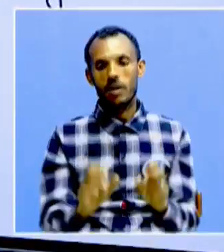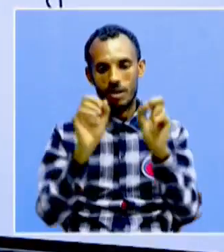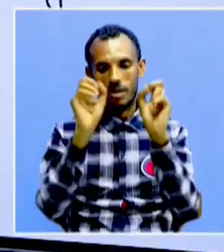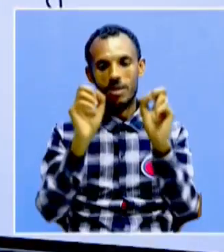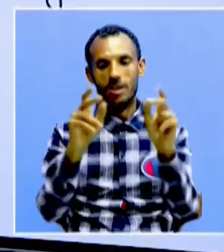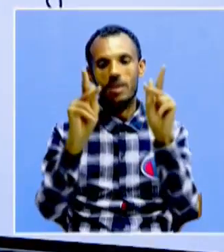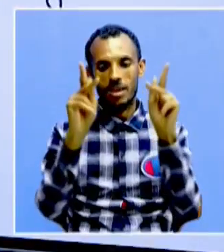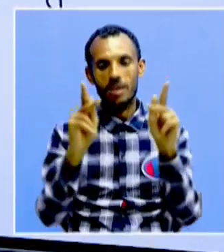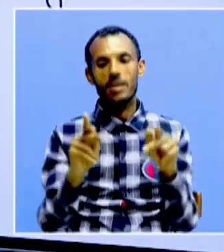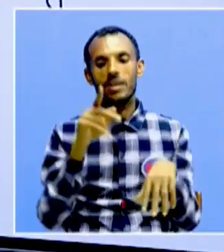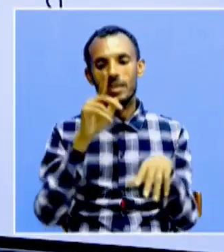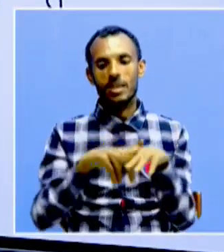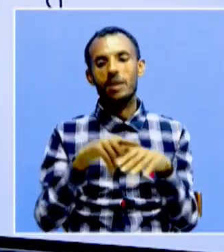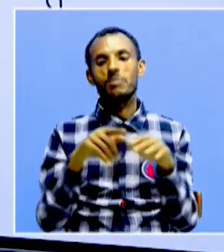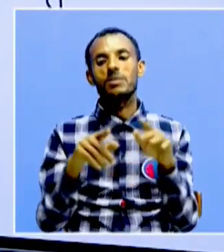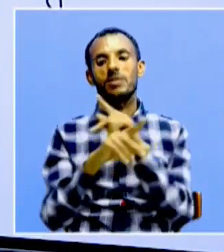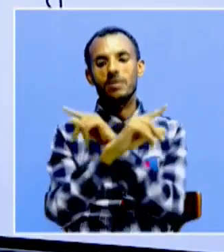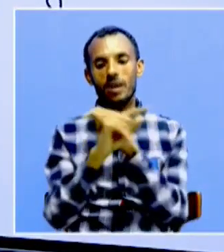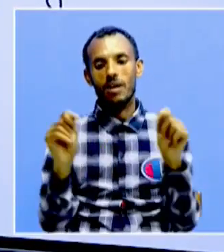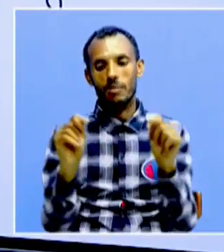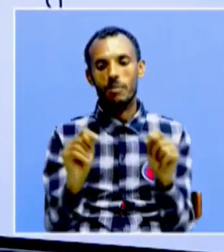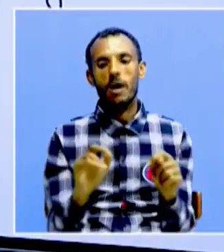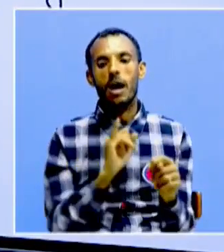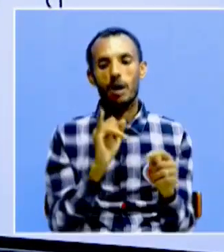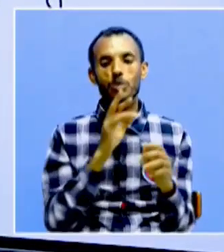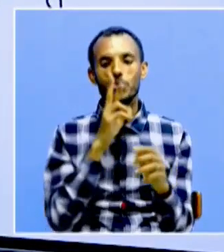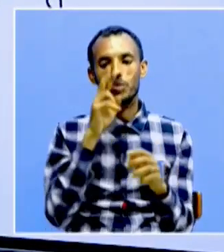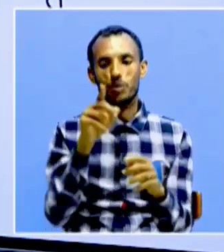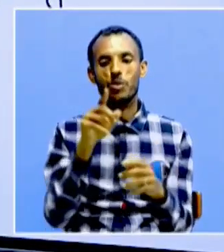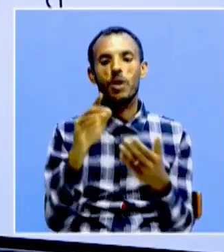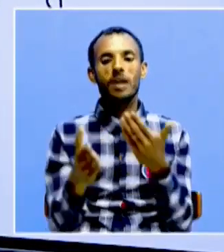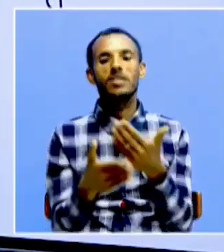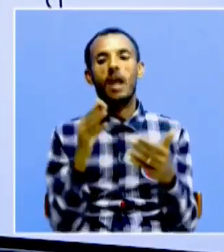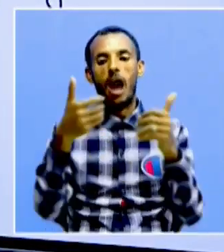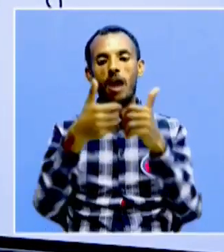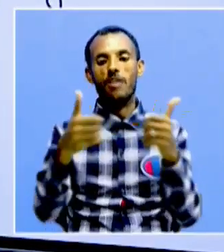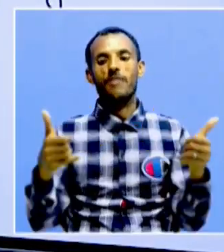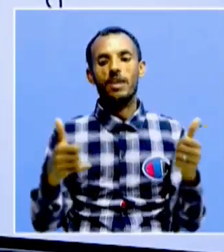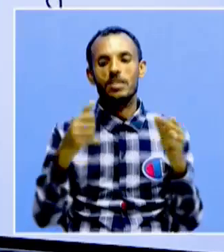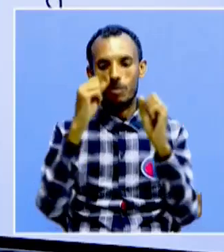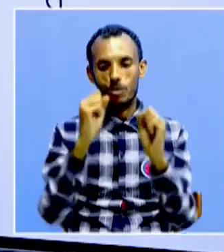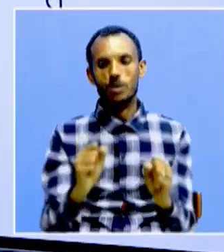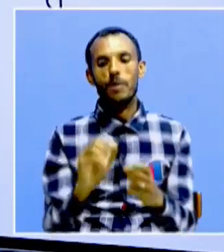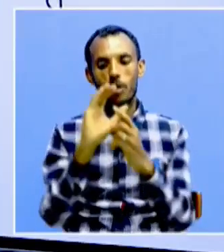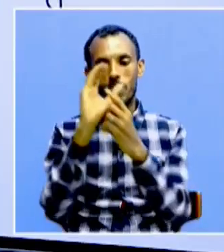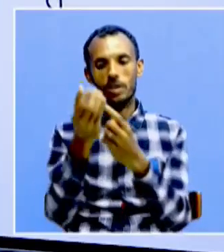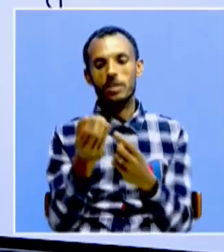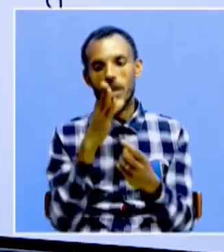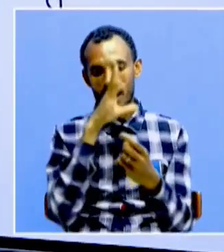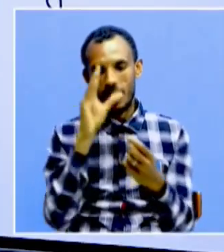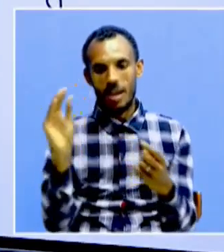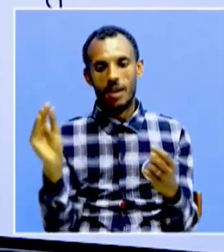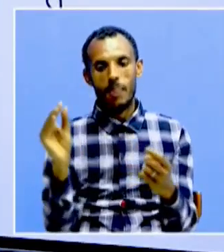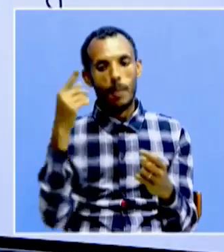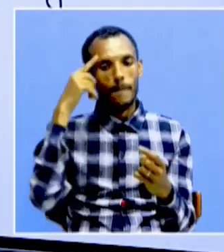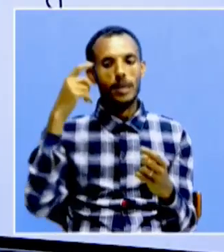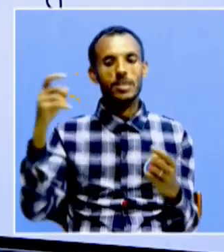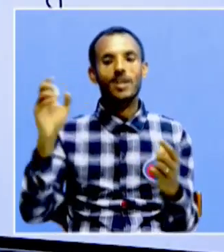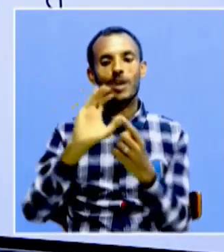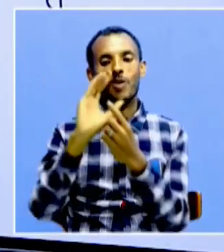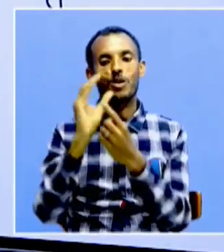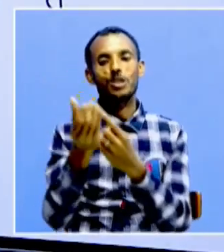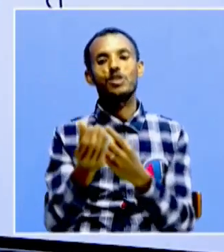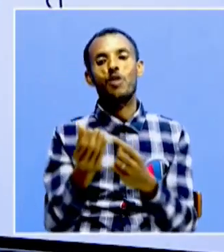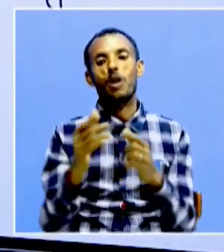Okay, time is up. I'm sure you easily identified the possibility condition and the imaginary or